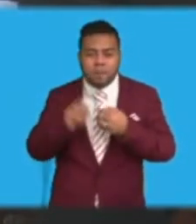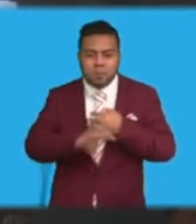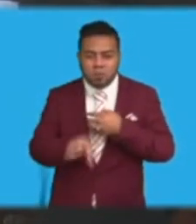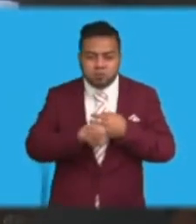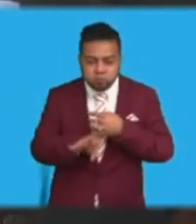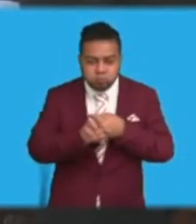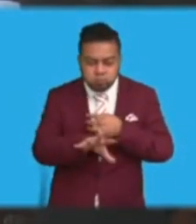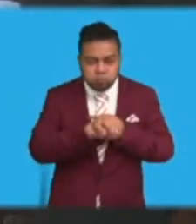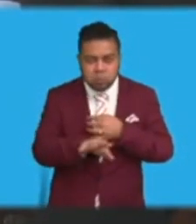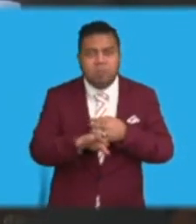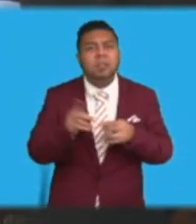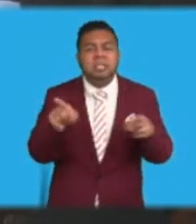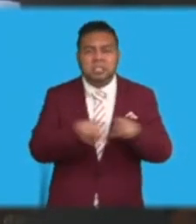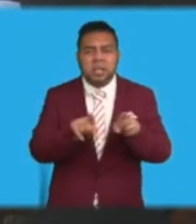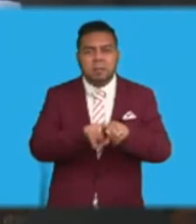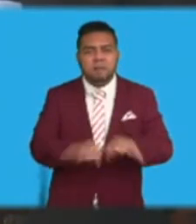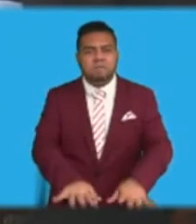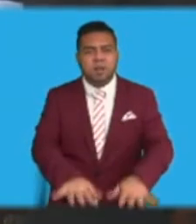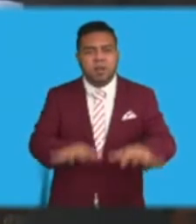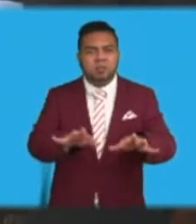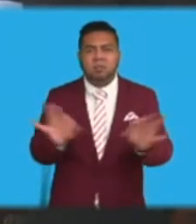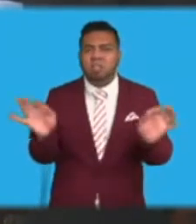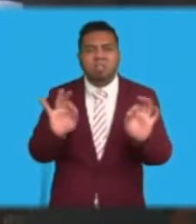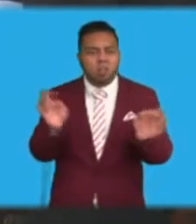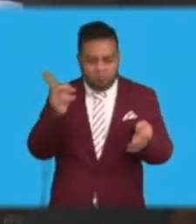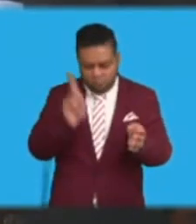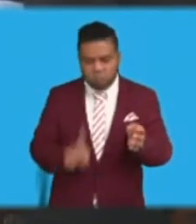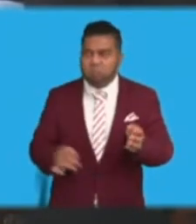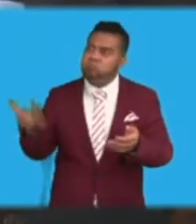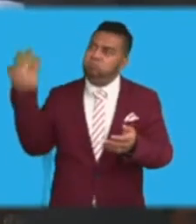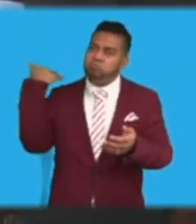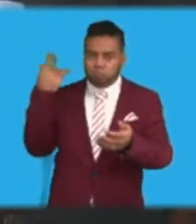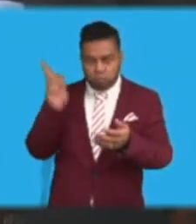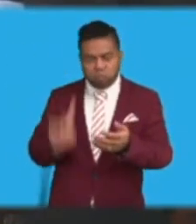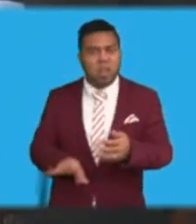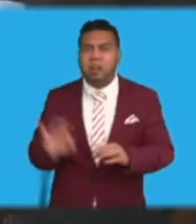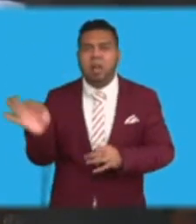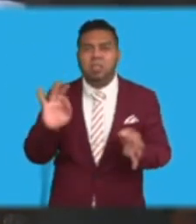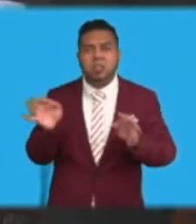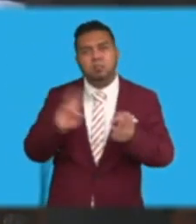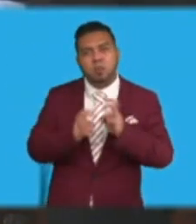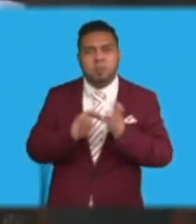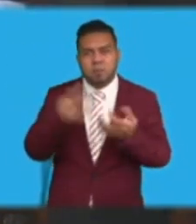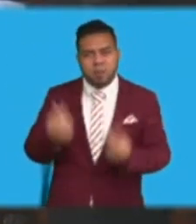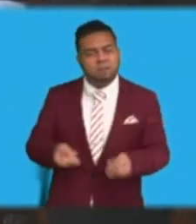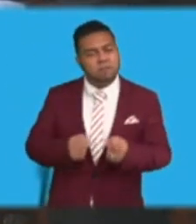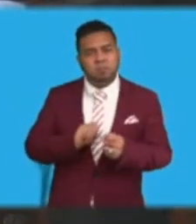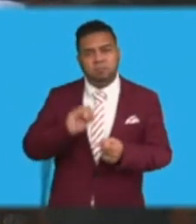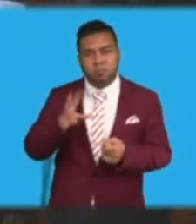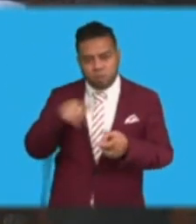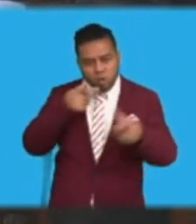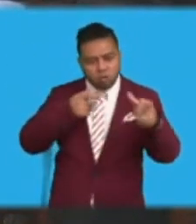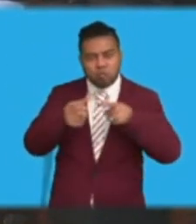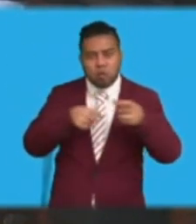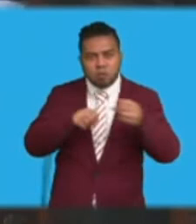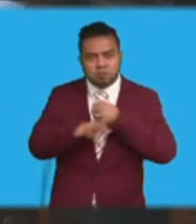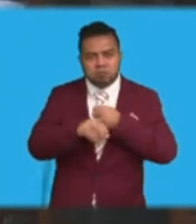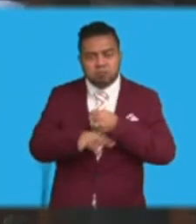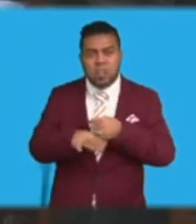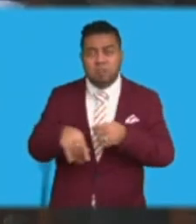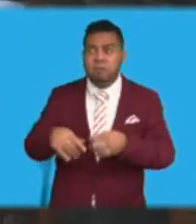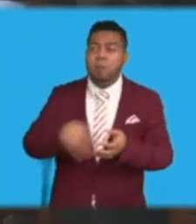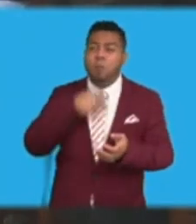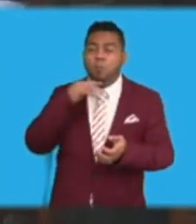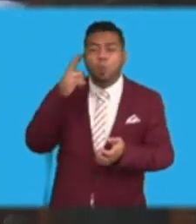and therefore flooding in downstream, either from Monosabu or from Nandari Batu. Madam Speaker, there has been no